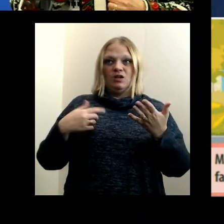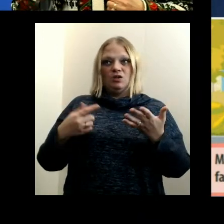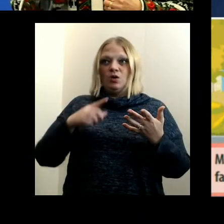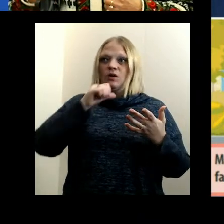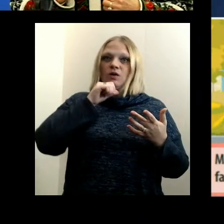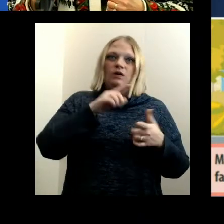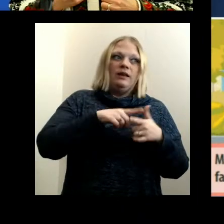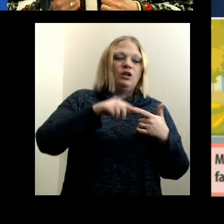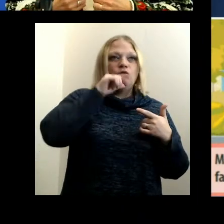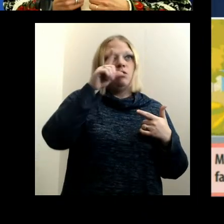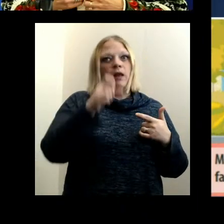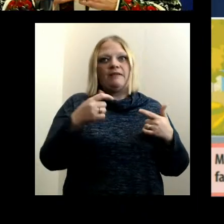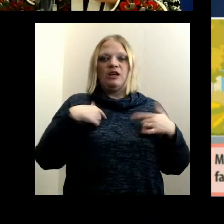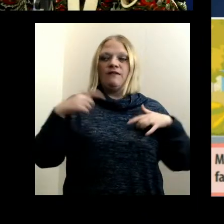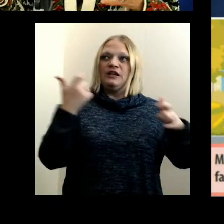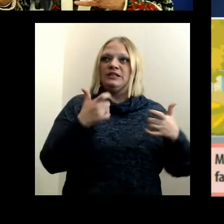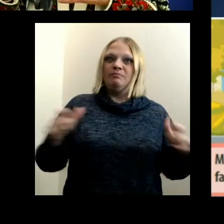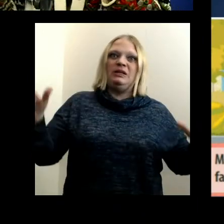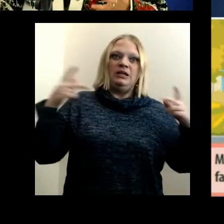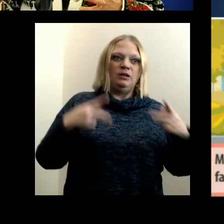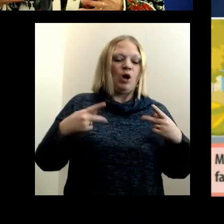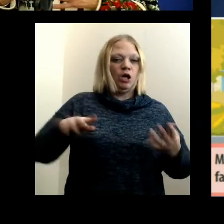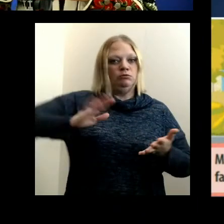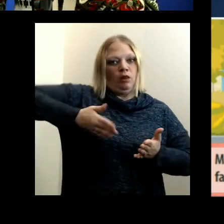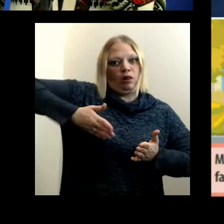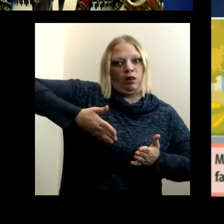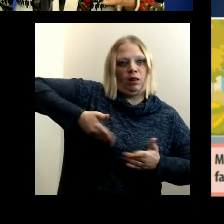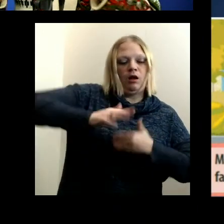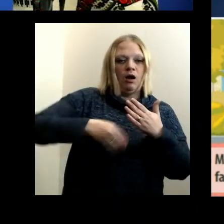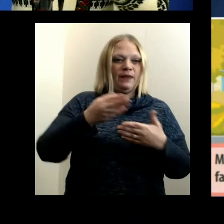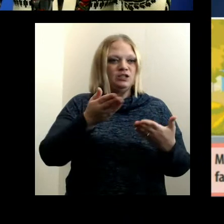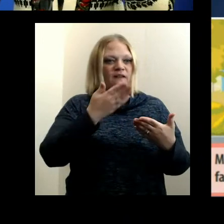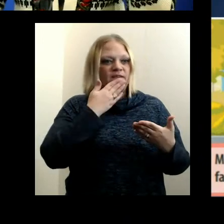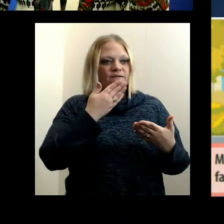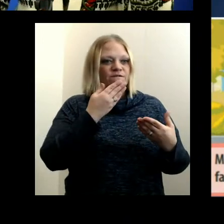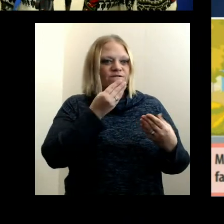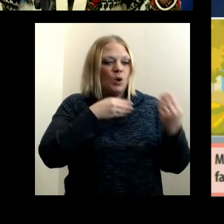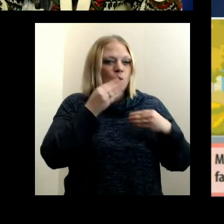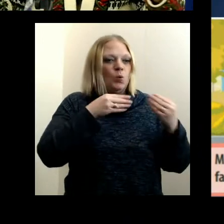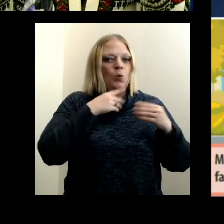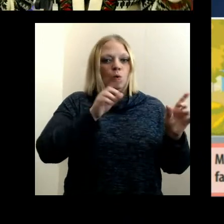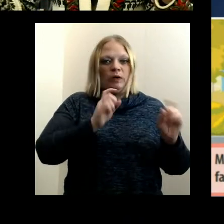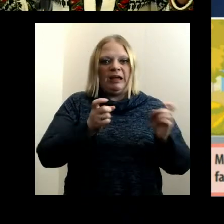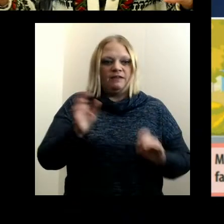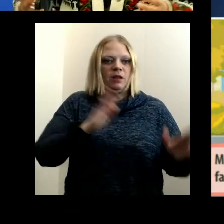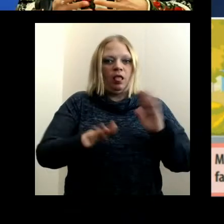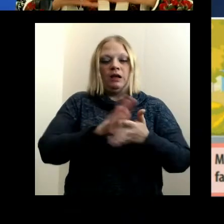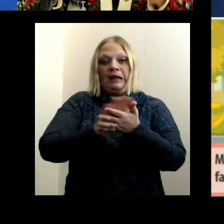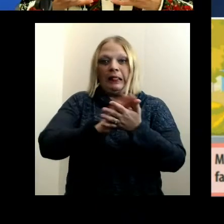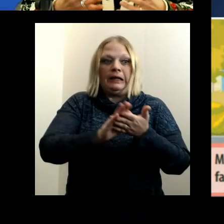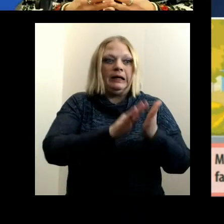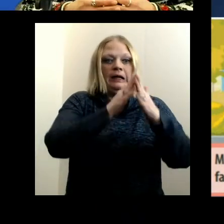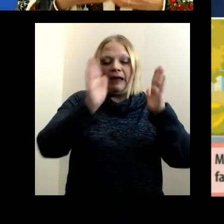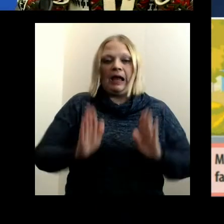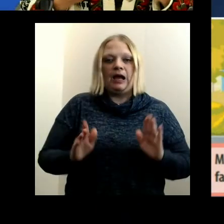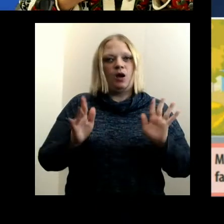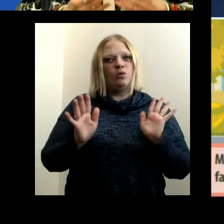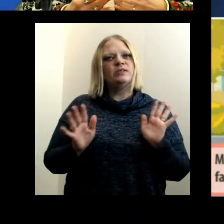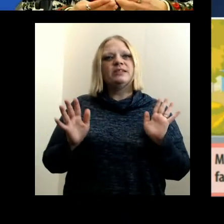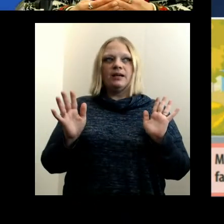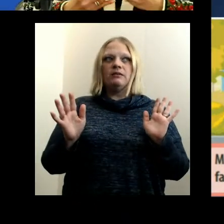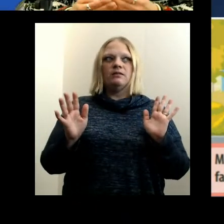ready and having these big get-togethers and preparing all these food and gifts and cleaning our houses and just have